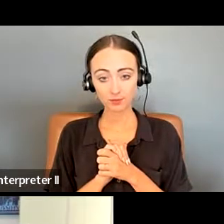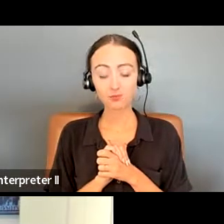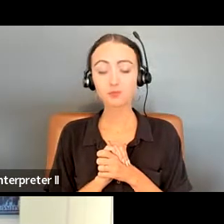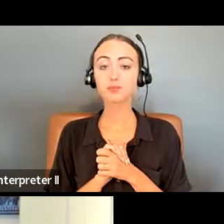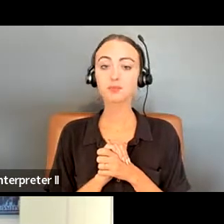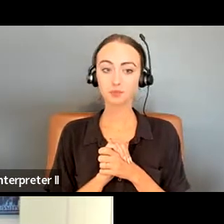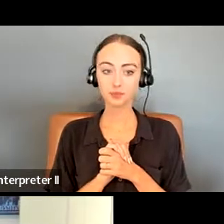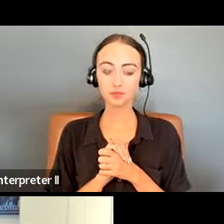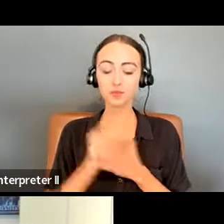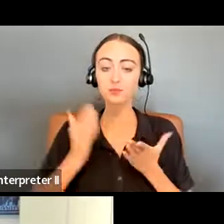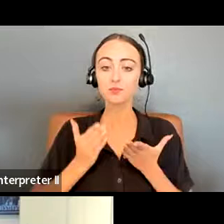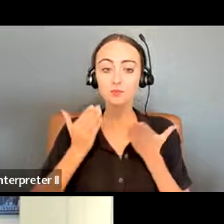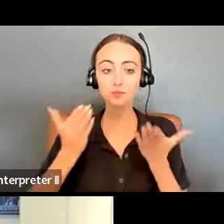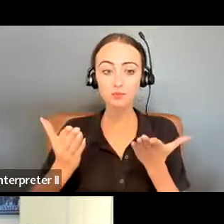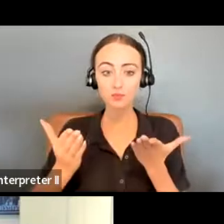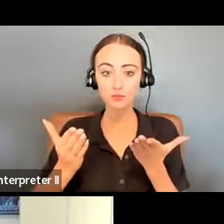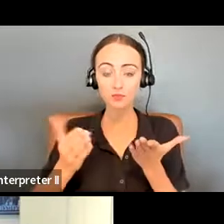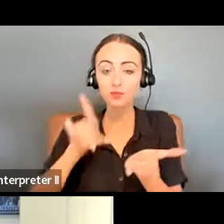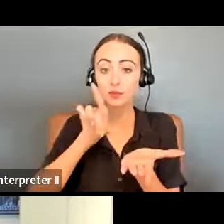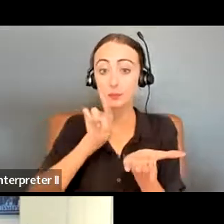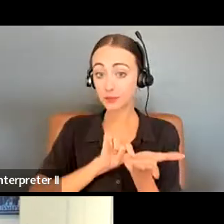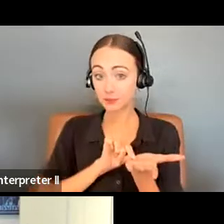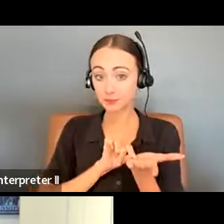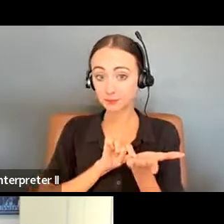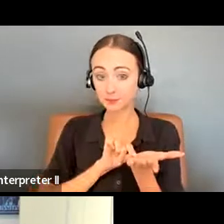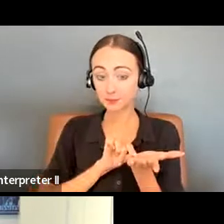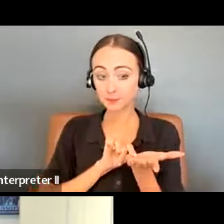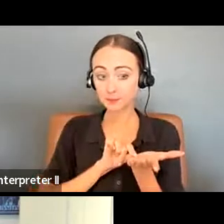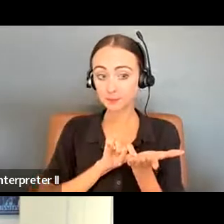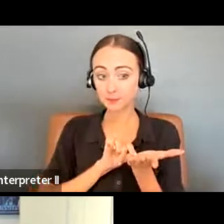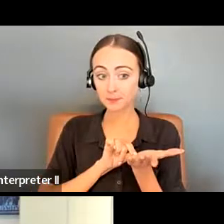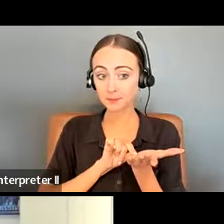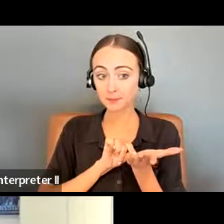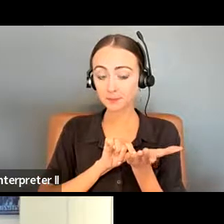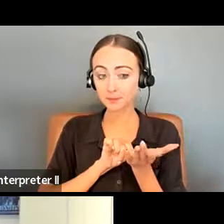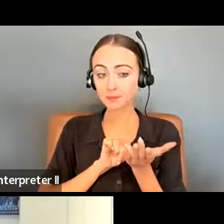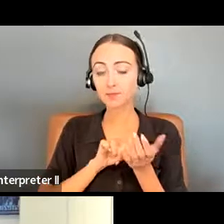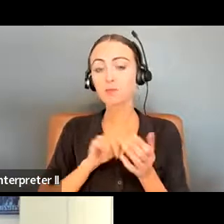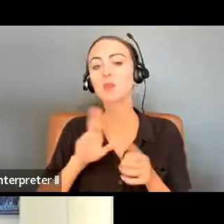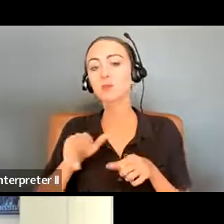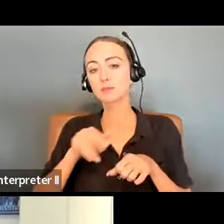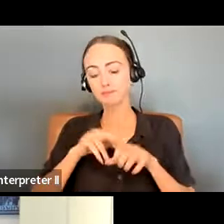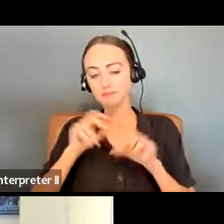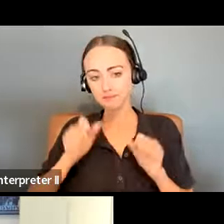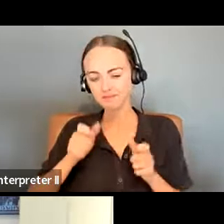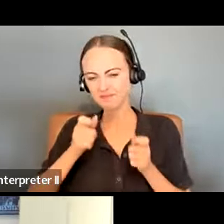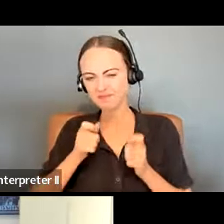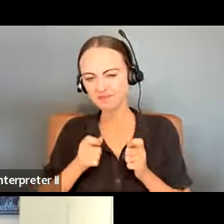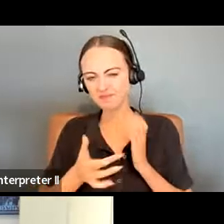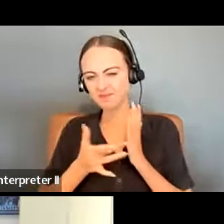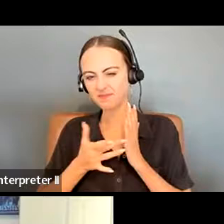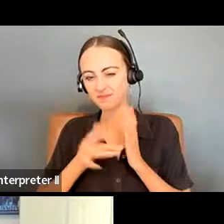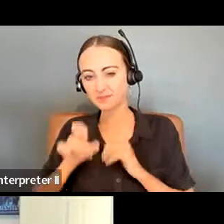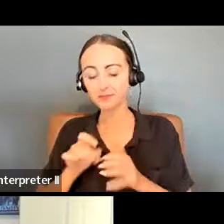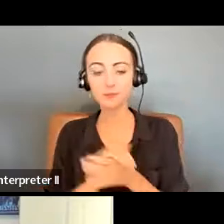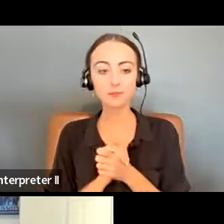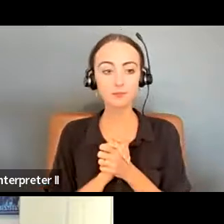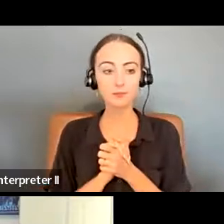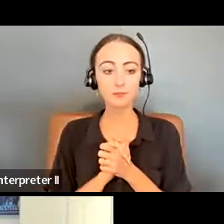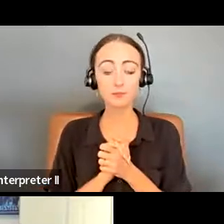The motion is on the print with leave for staff. Mr. Cash, would you call the